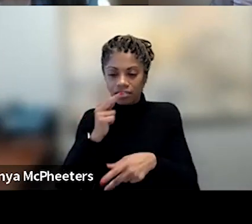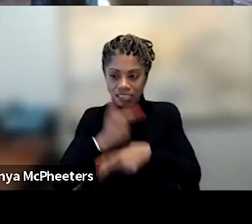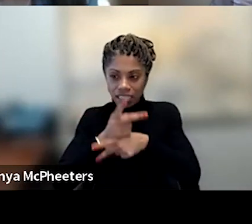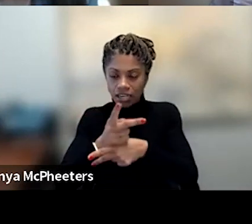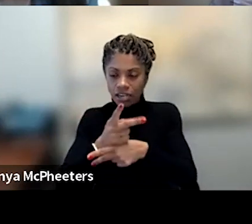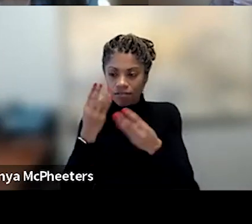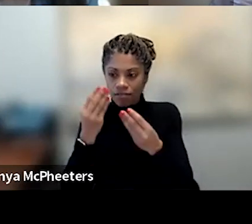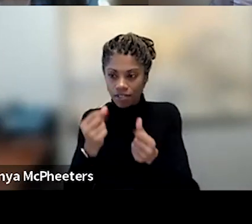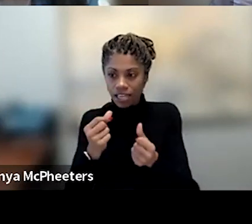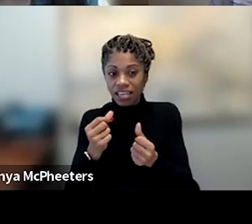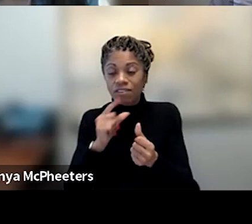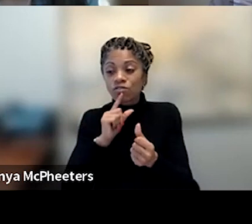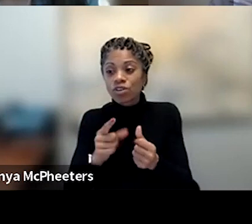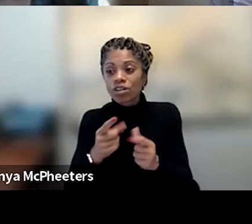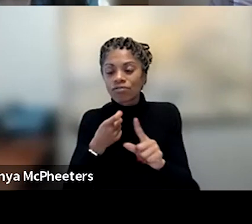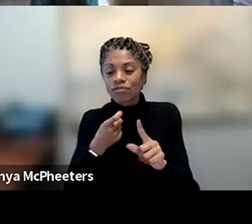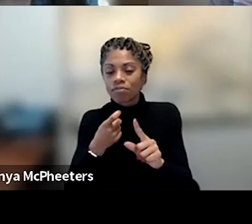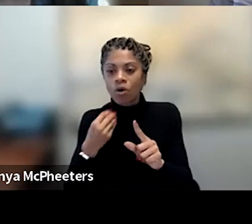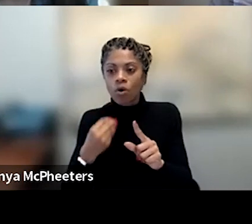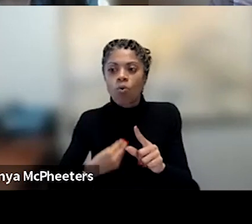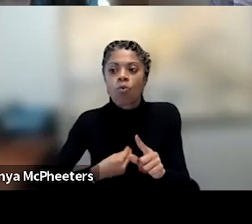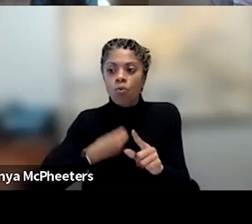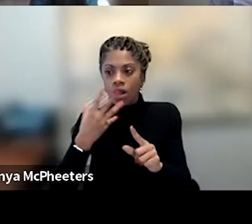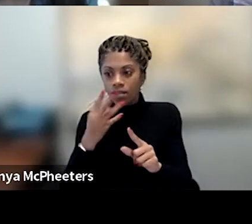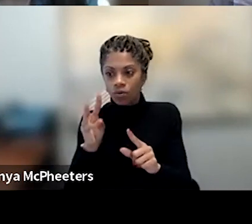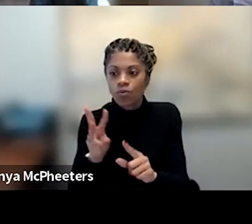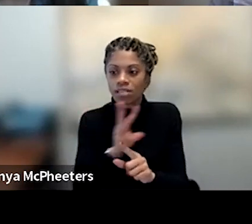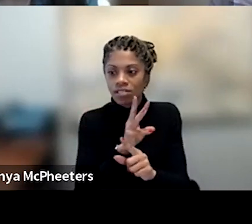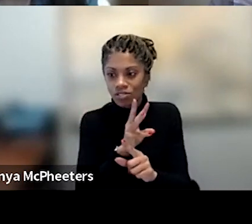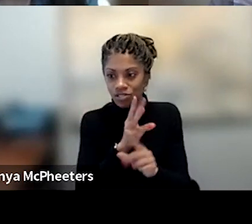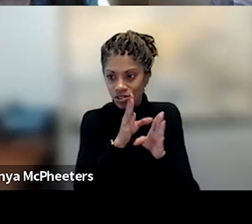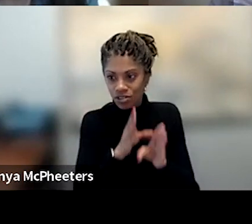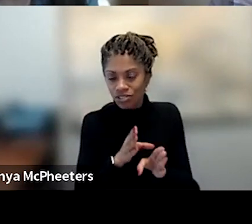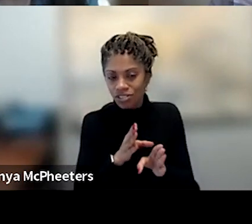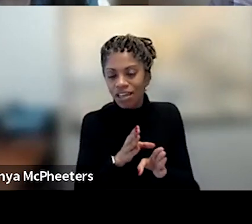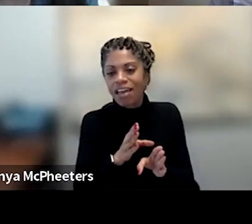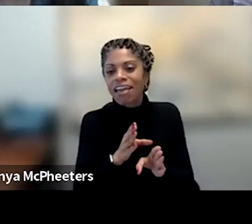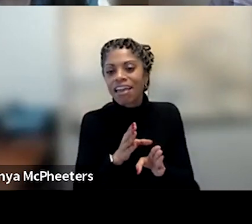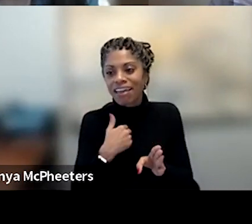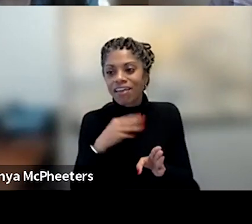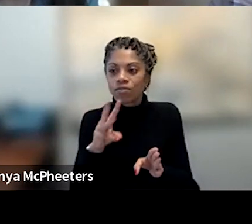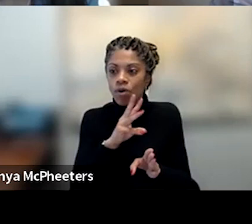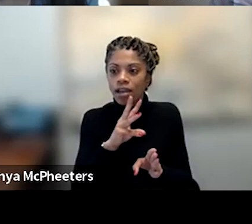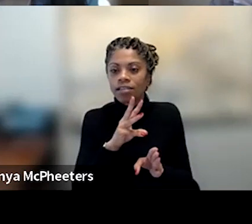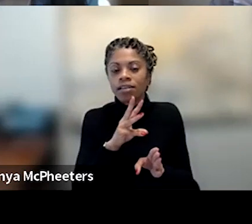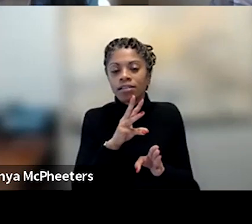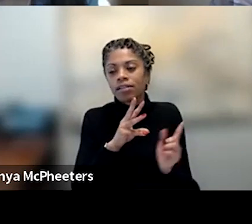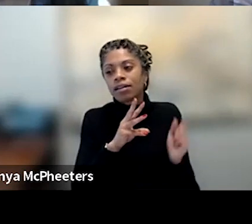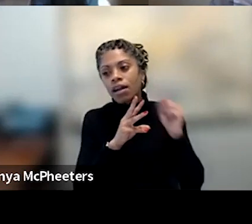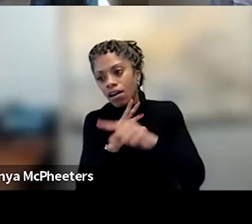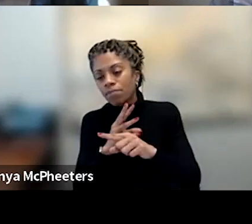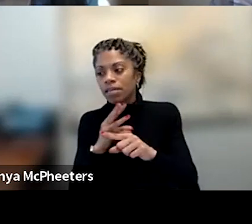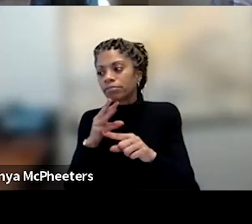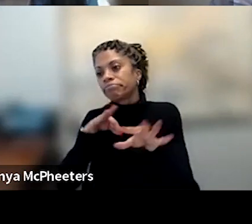to Africa and patting people on their heads and telling them how to preserve their forests and their wildlife and so forth,